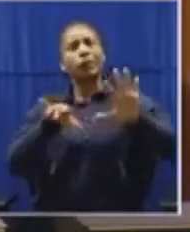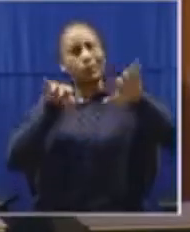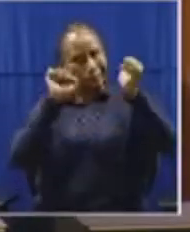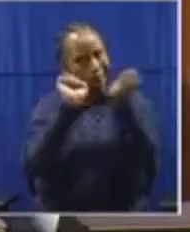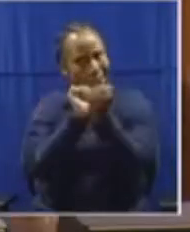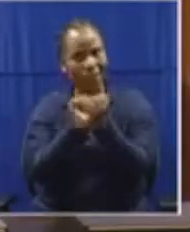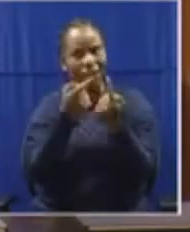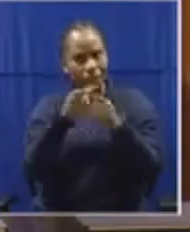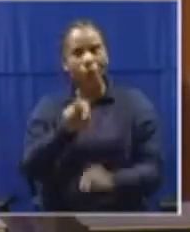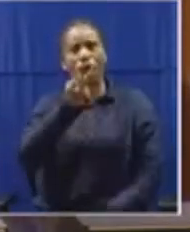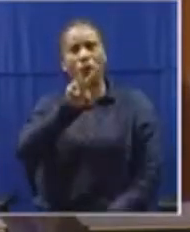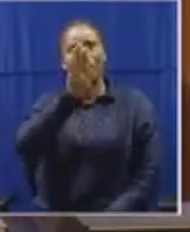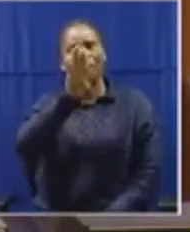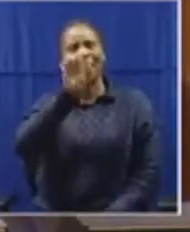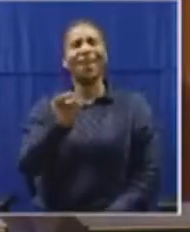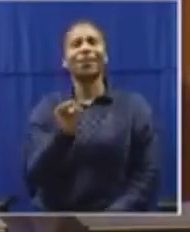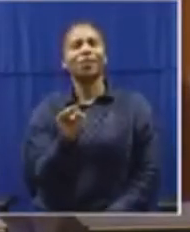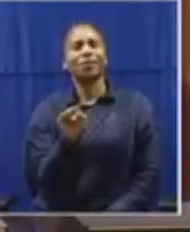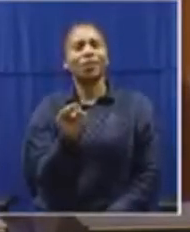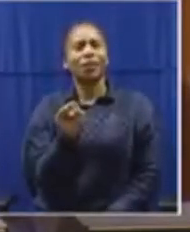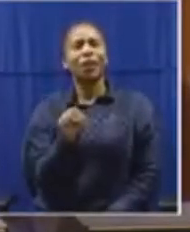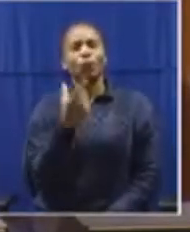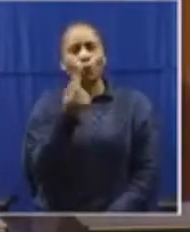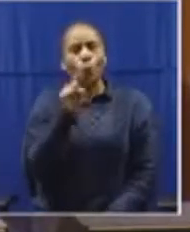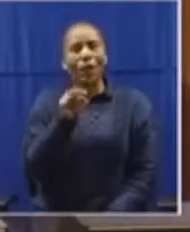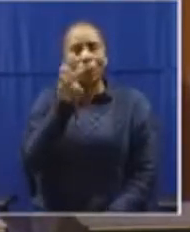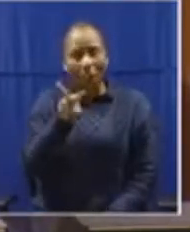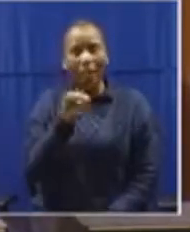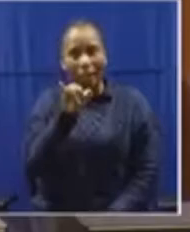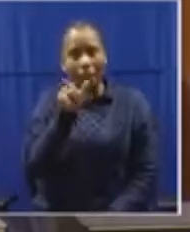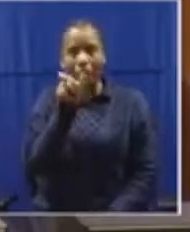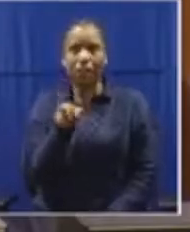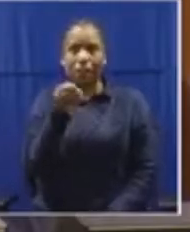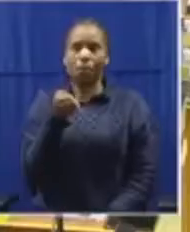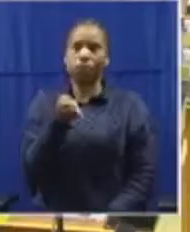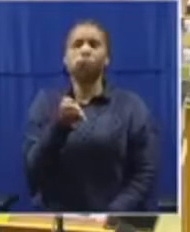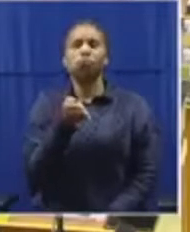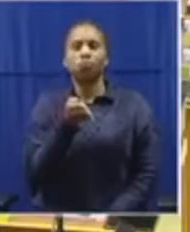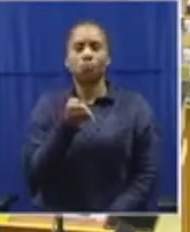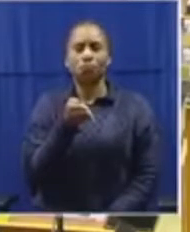please tell us, Mr. President, and what you're going to do about it, Mr. President?